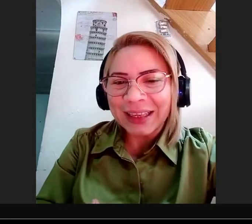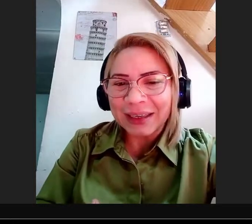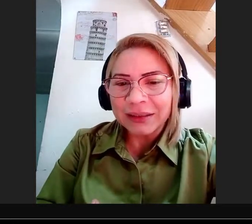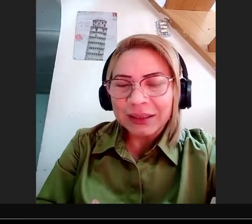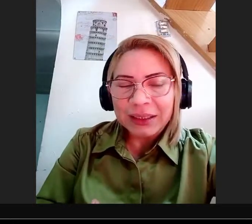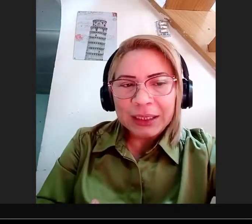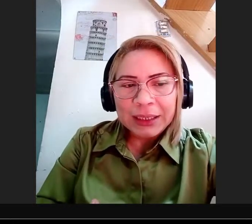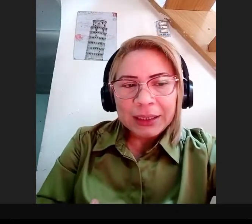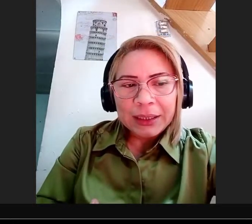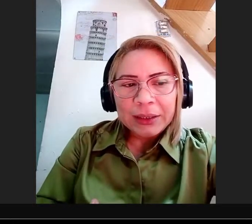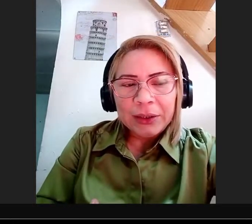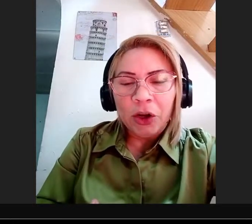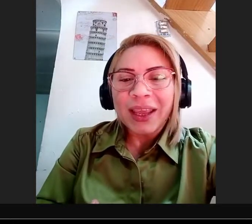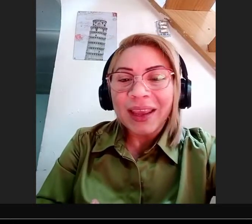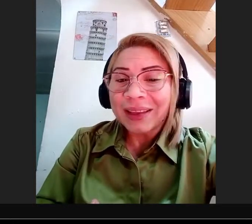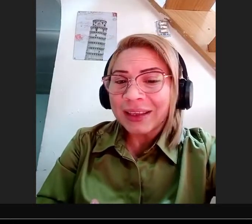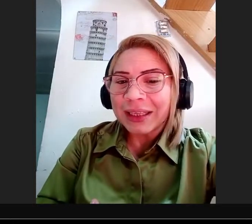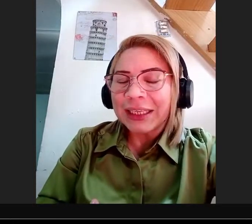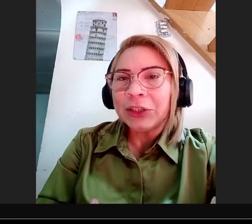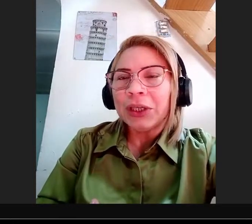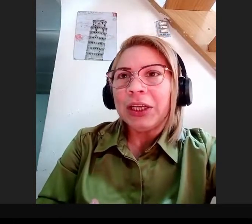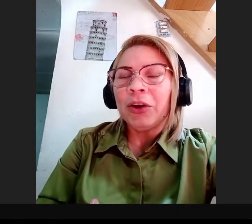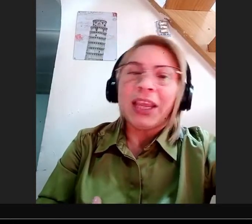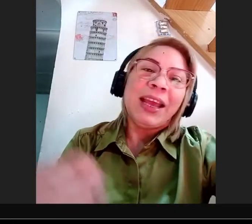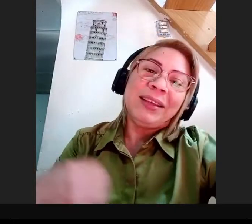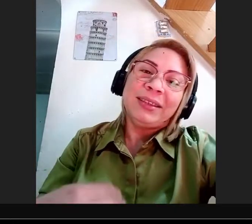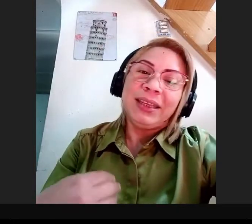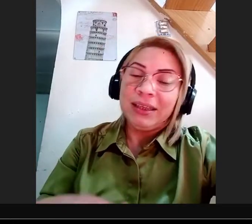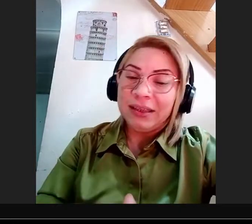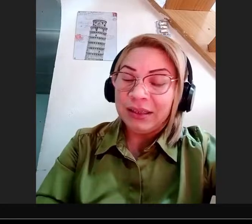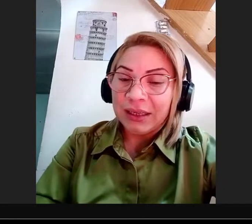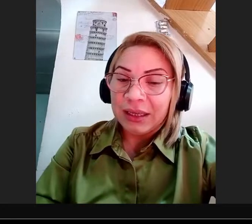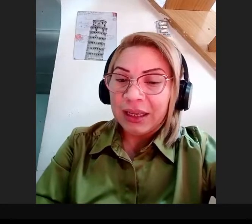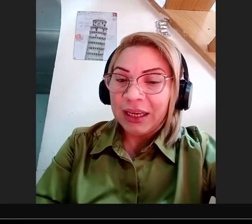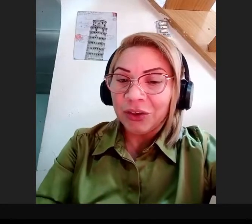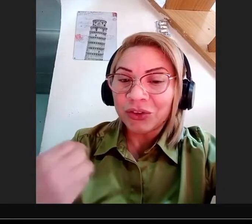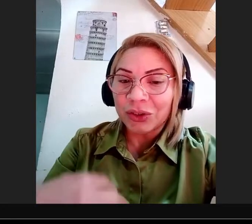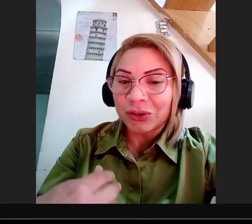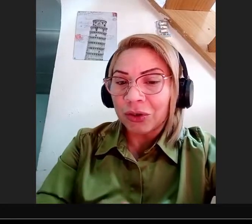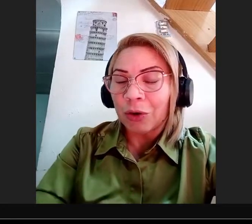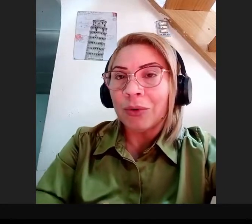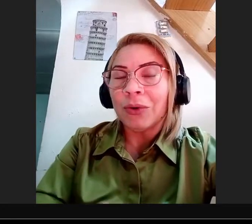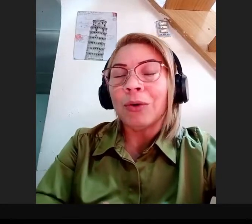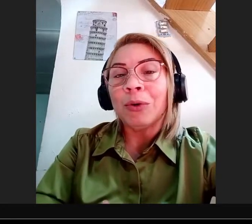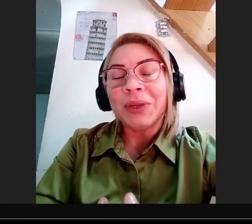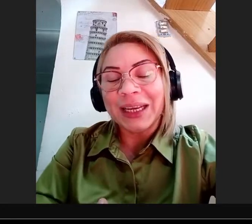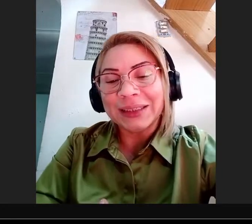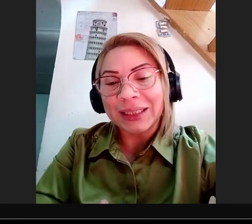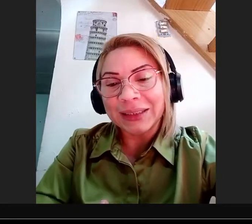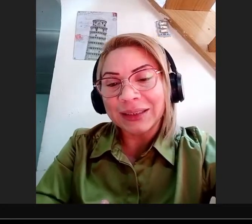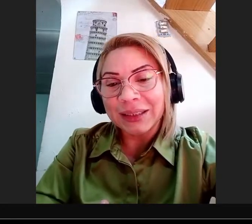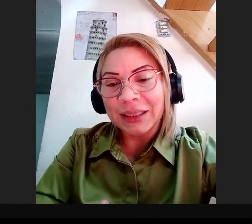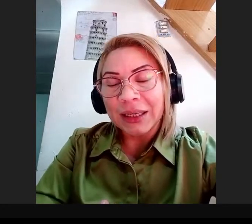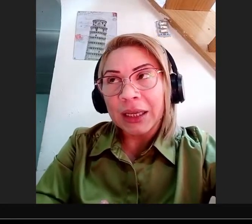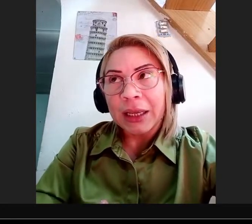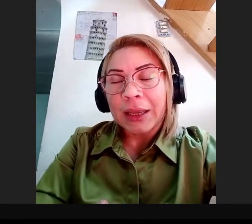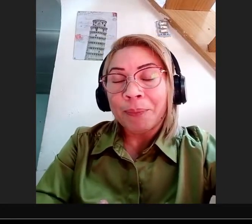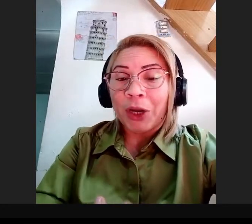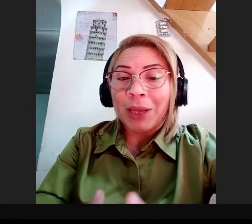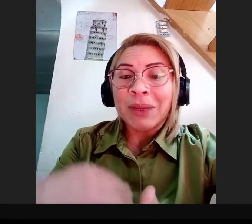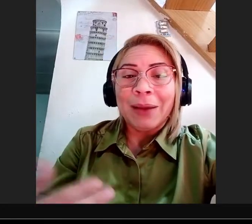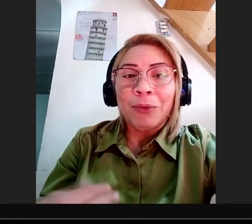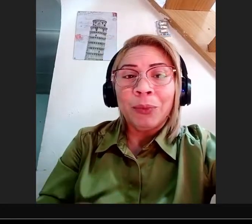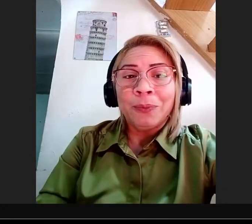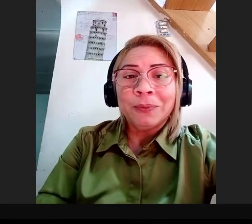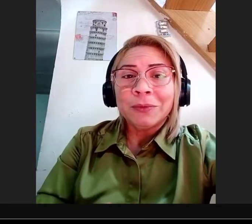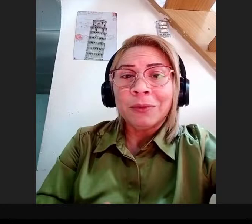this training course can understand what this crime means and how it affects